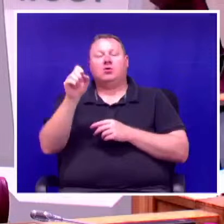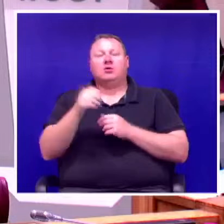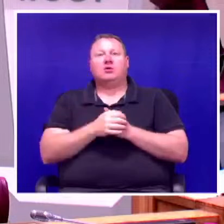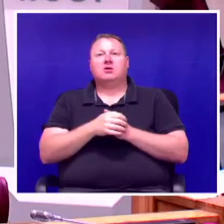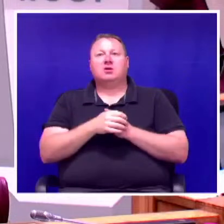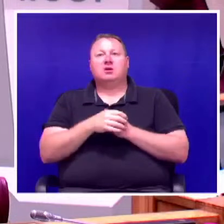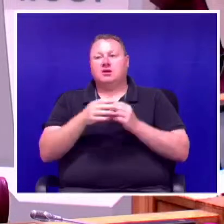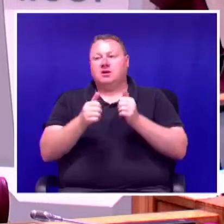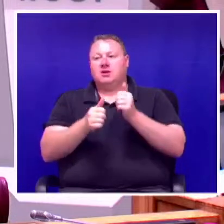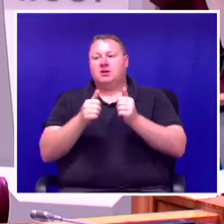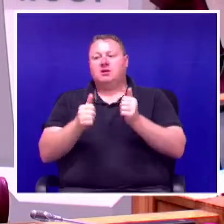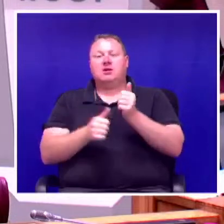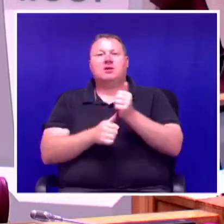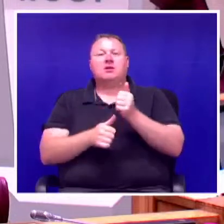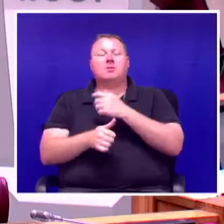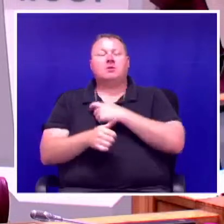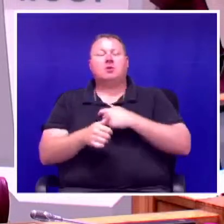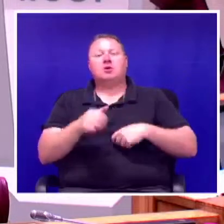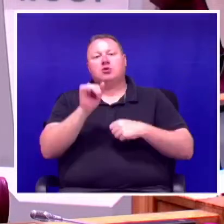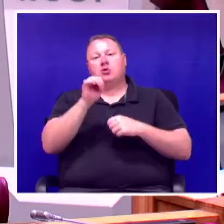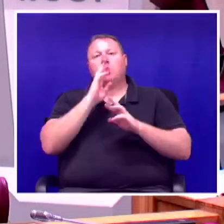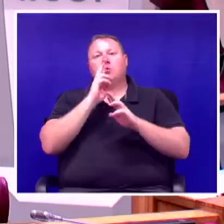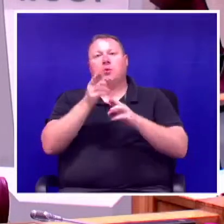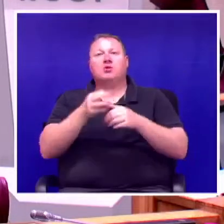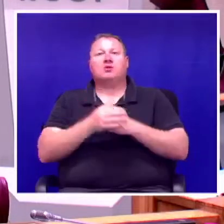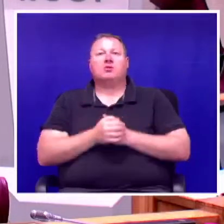your response to that question.